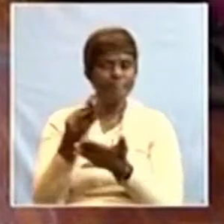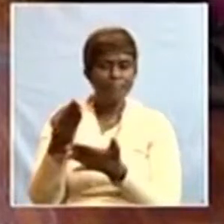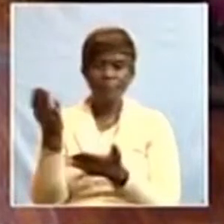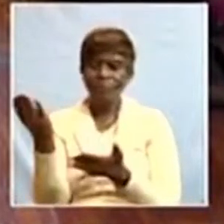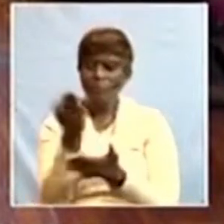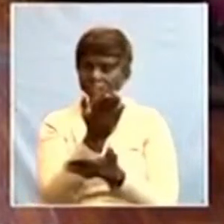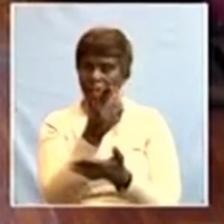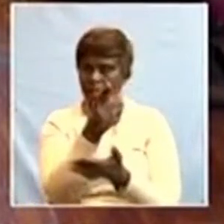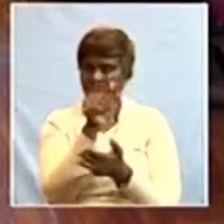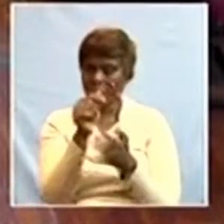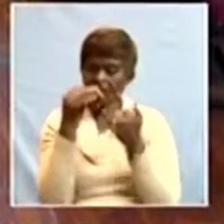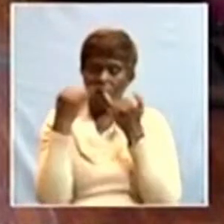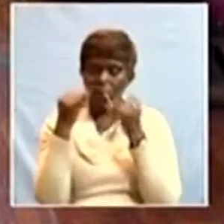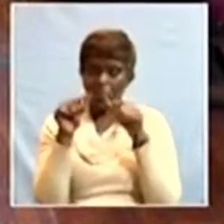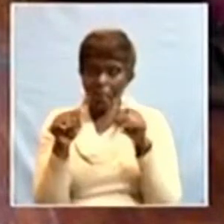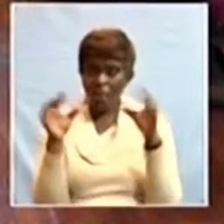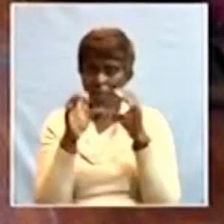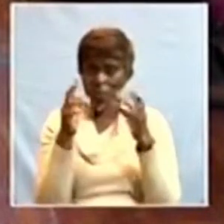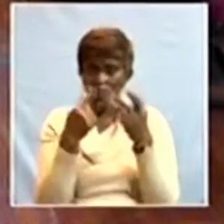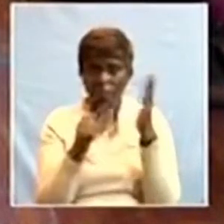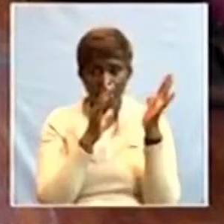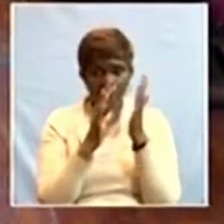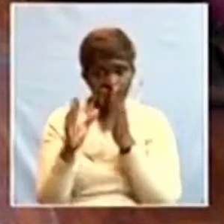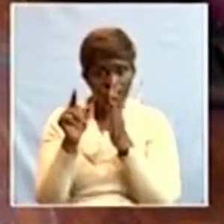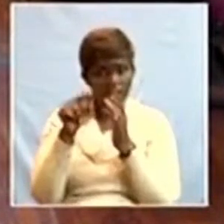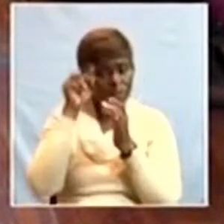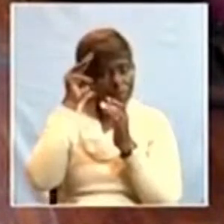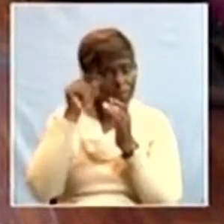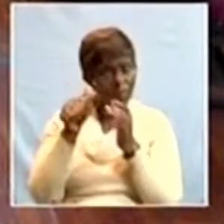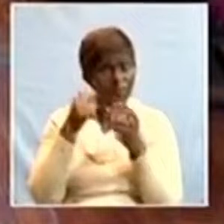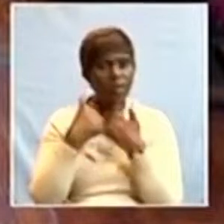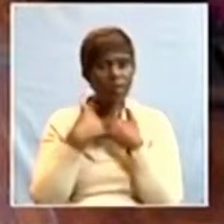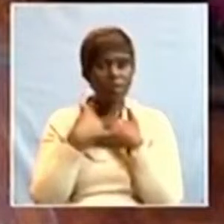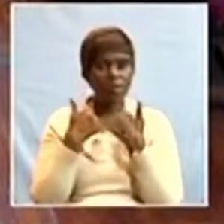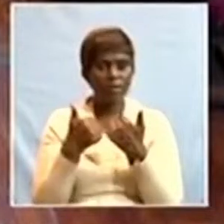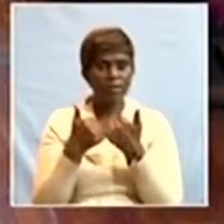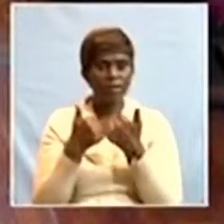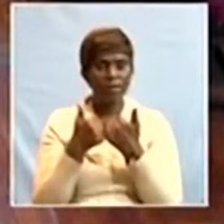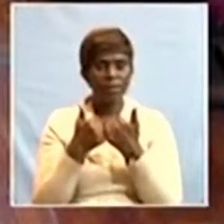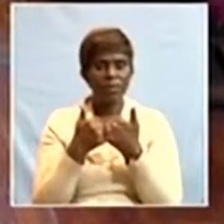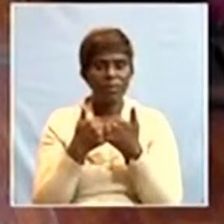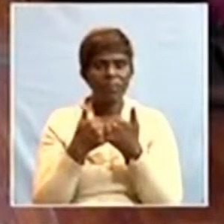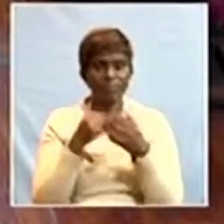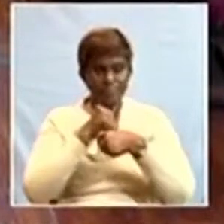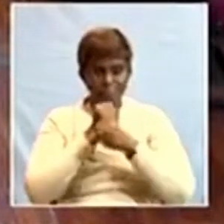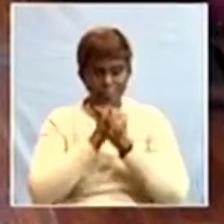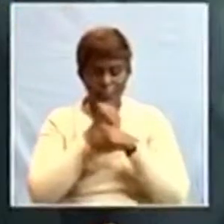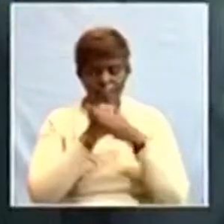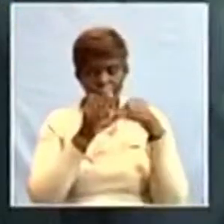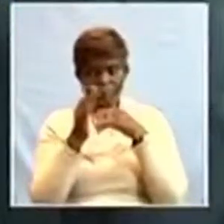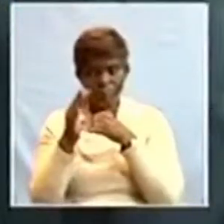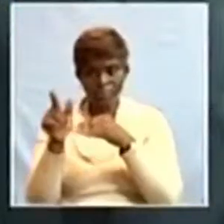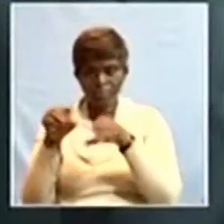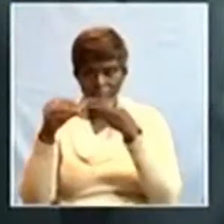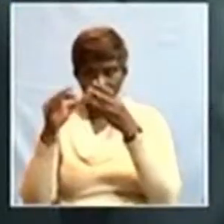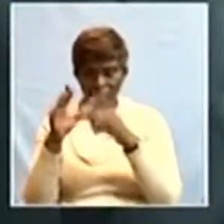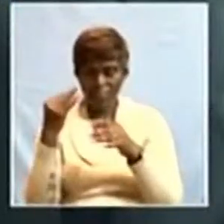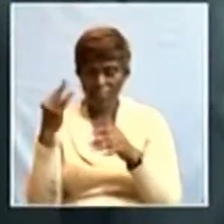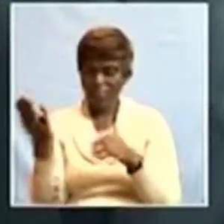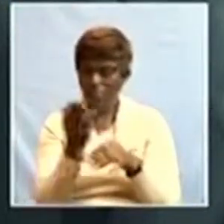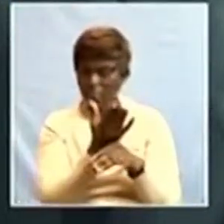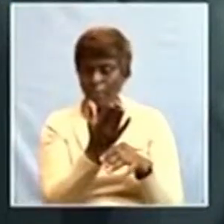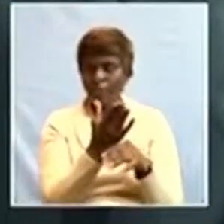you tell the committee what measures the ministry has instituted against the suppliers of